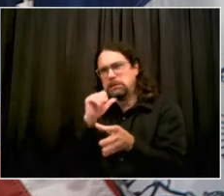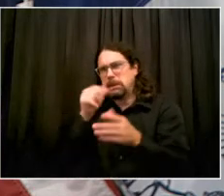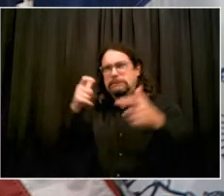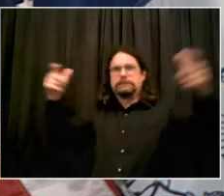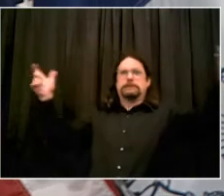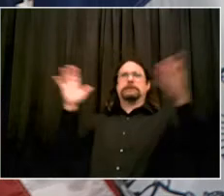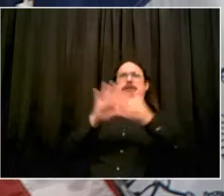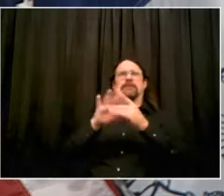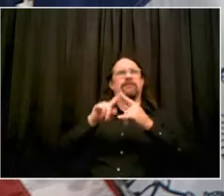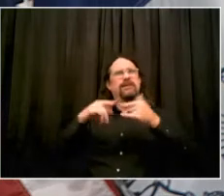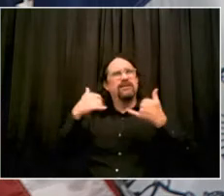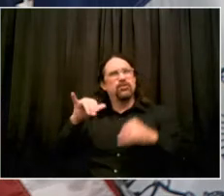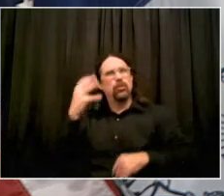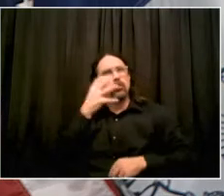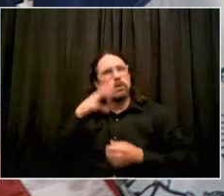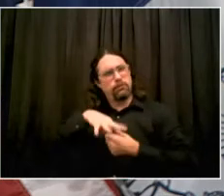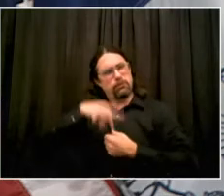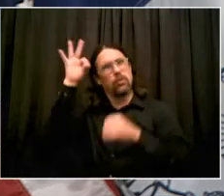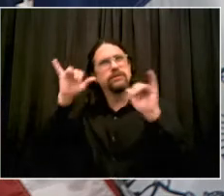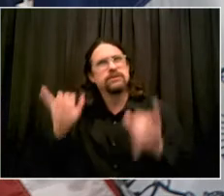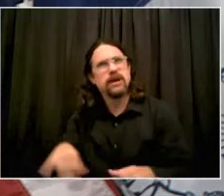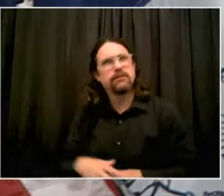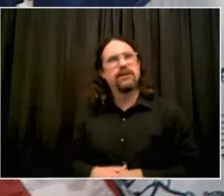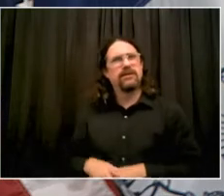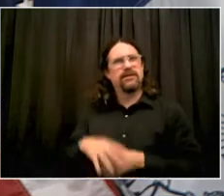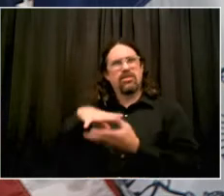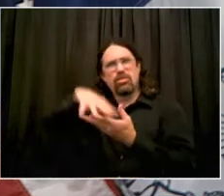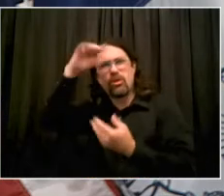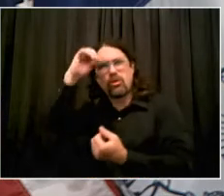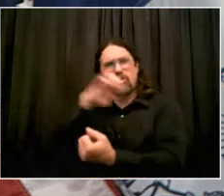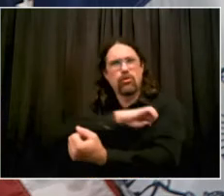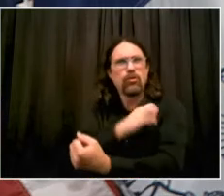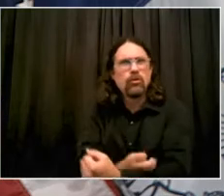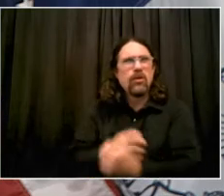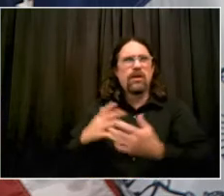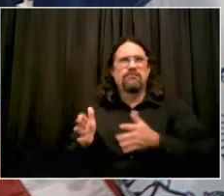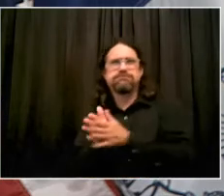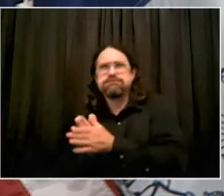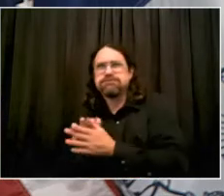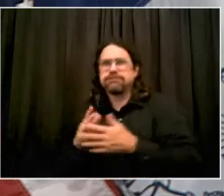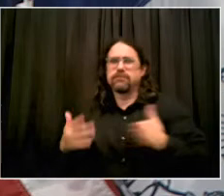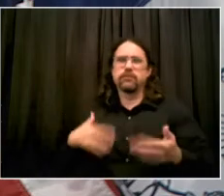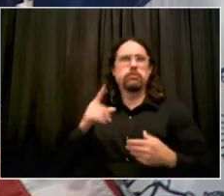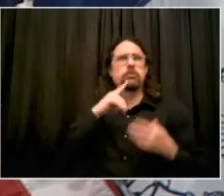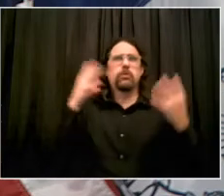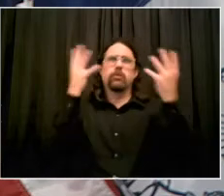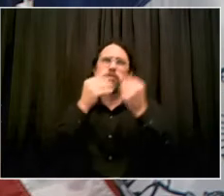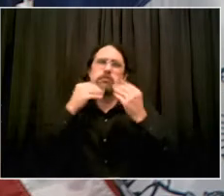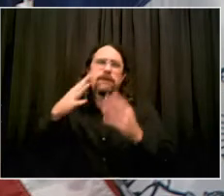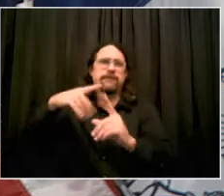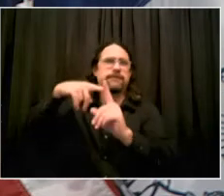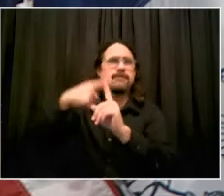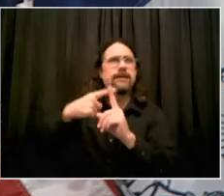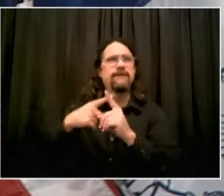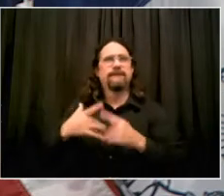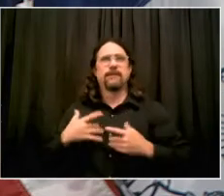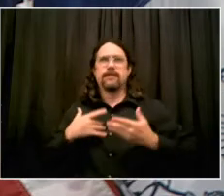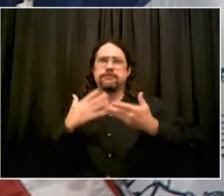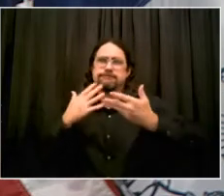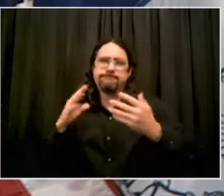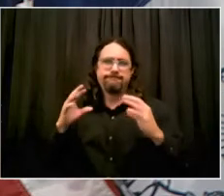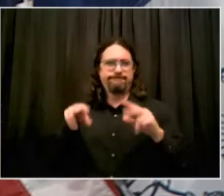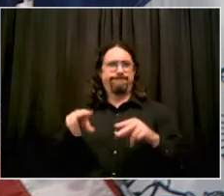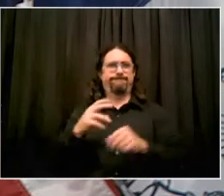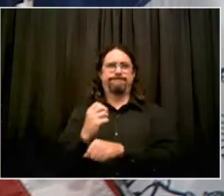of their teachers that they were picking up on was so positive. So I want to thank everyone at the school, and we are going to continue moving